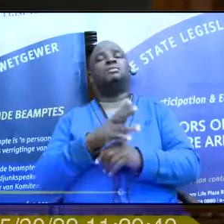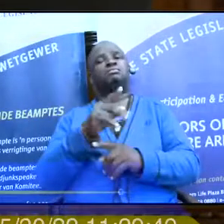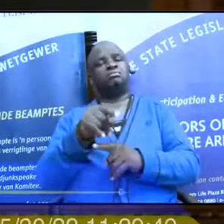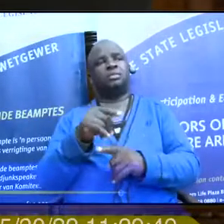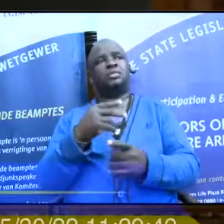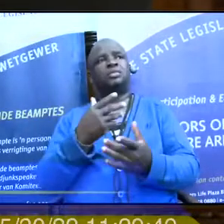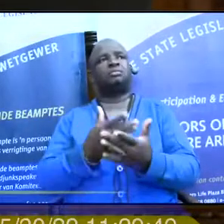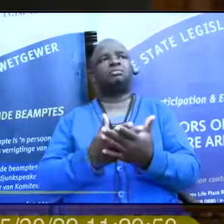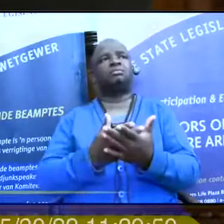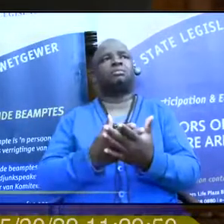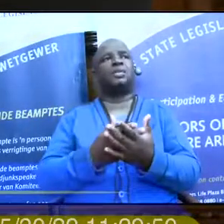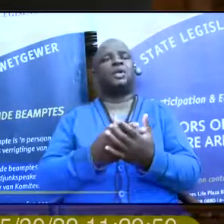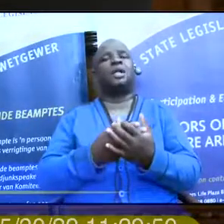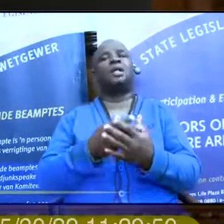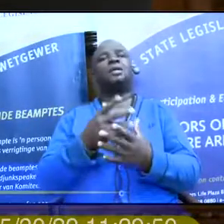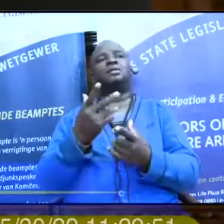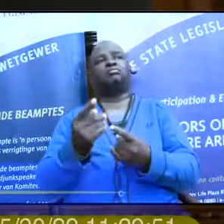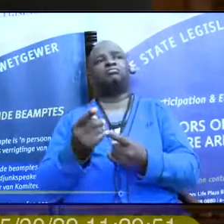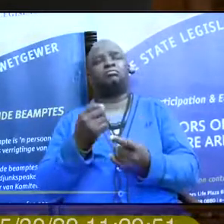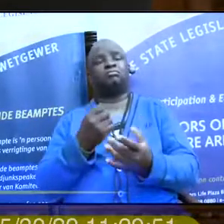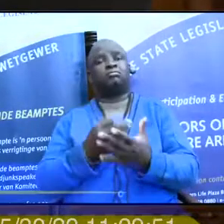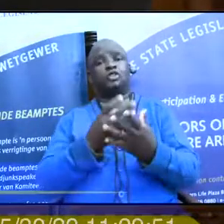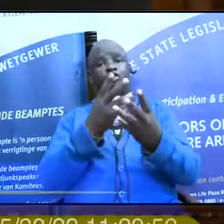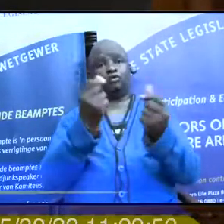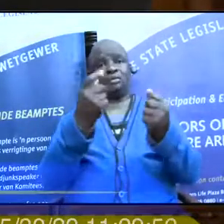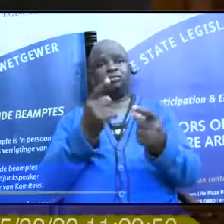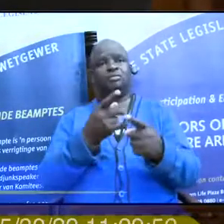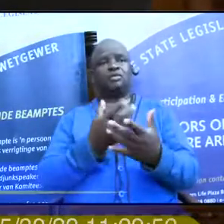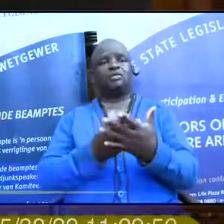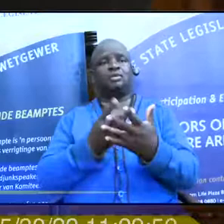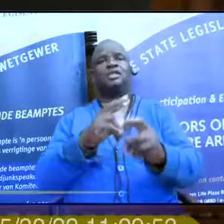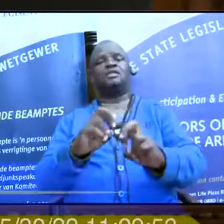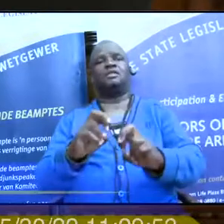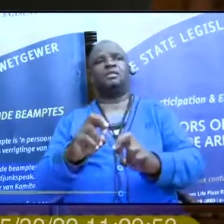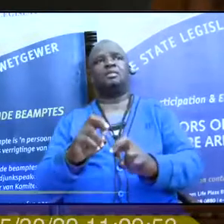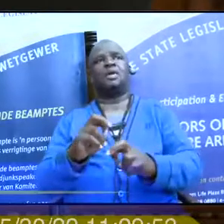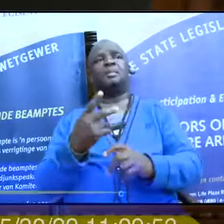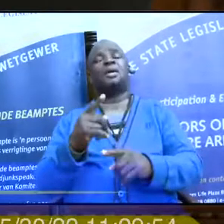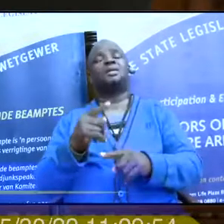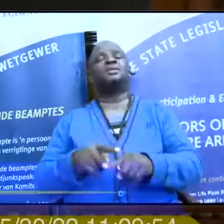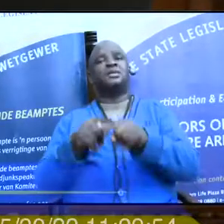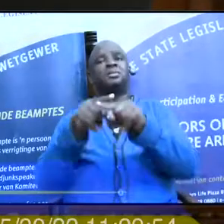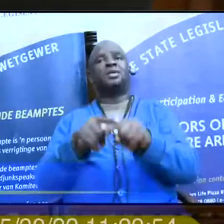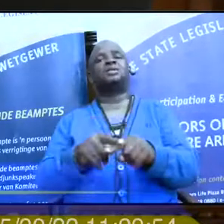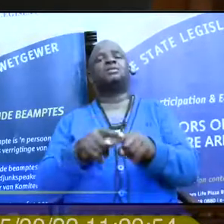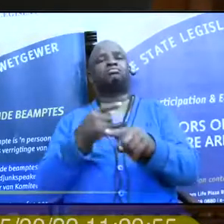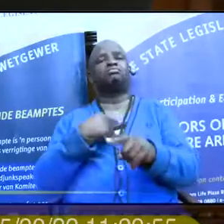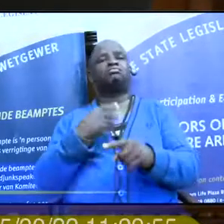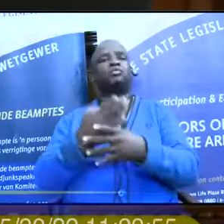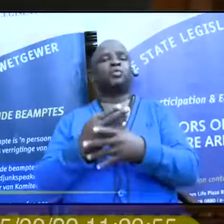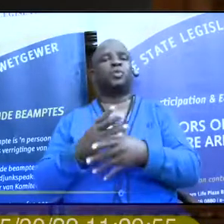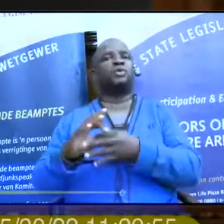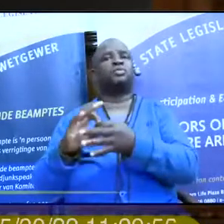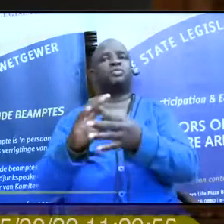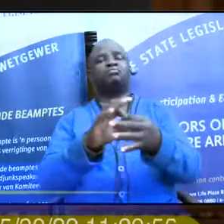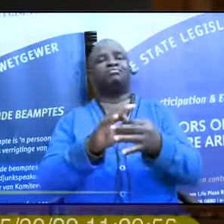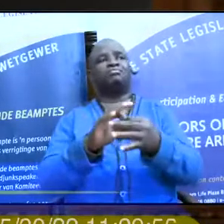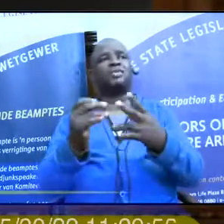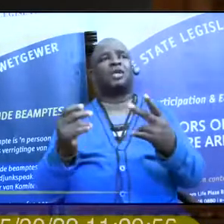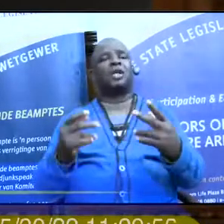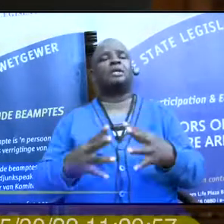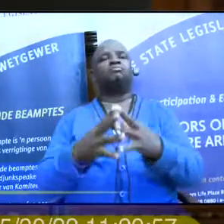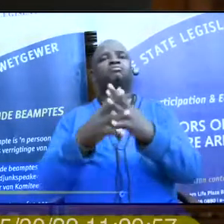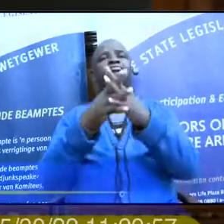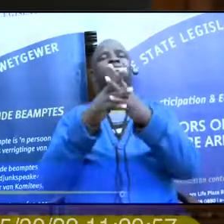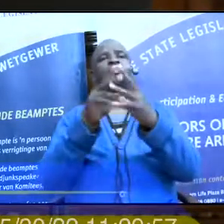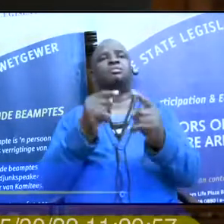to to look at some of these solutions again it is about coming together unifying and understanding that we must